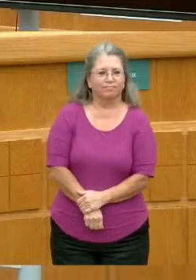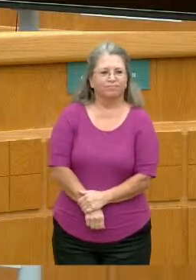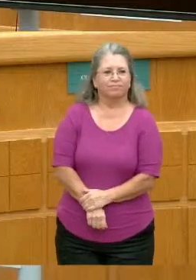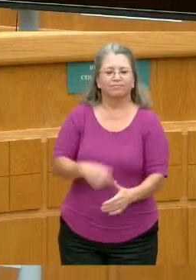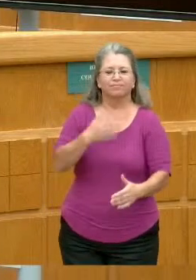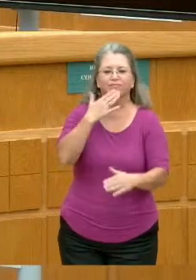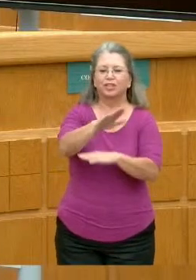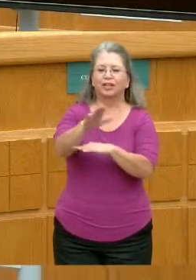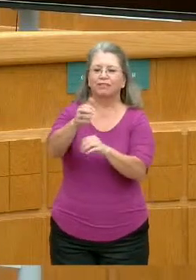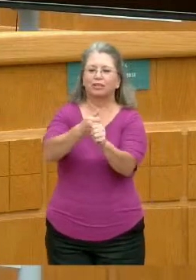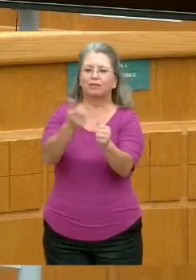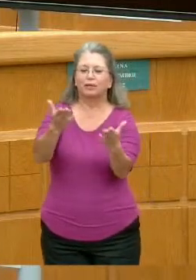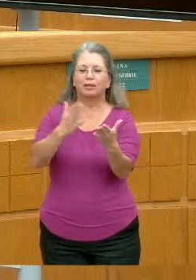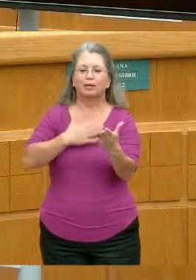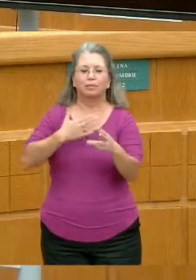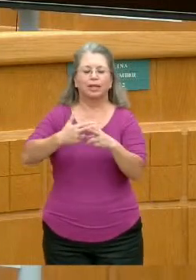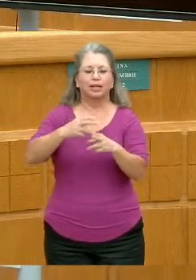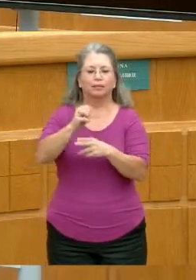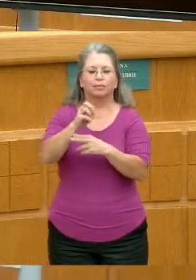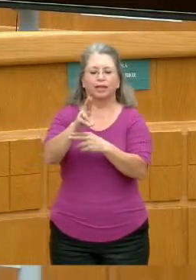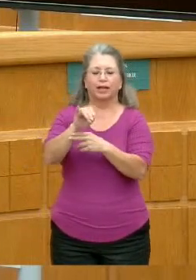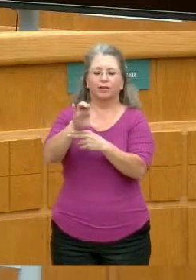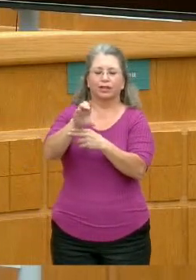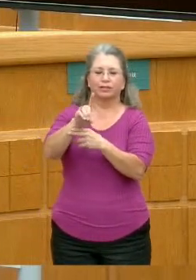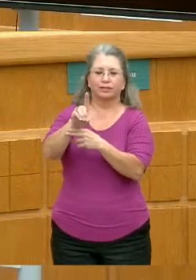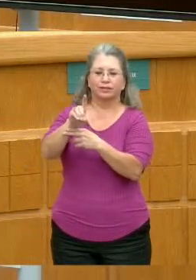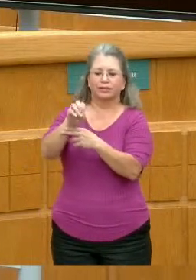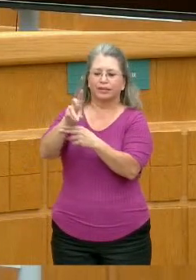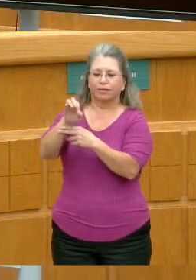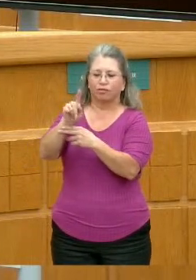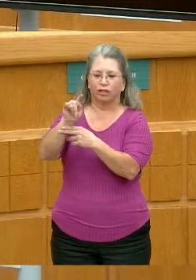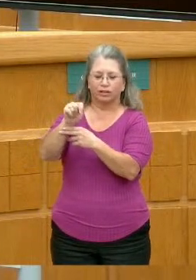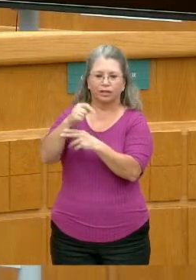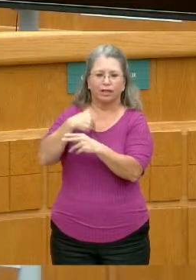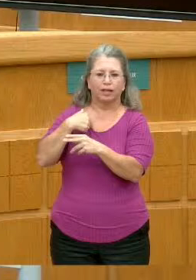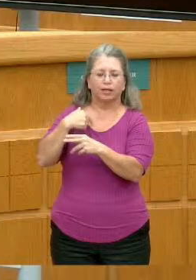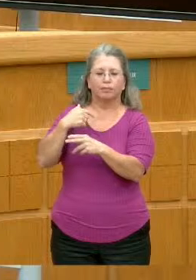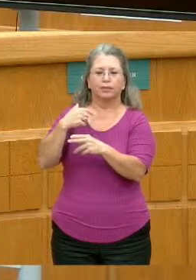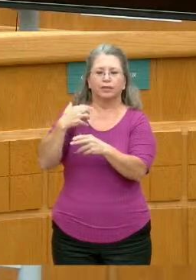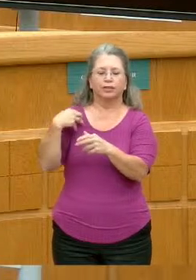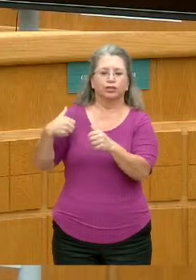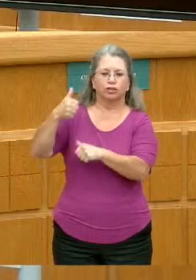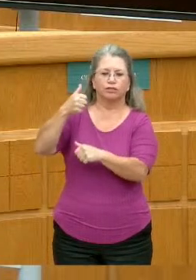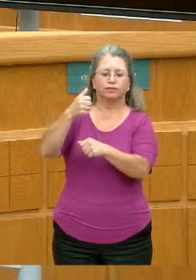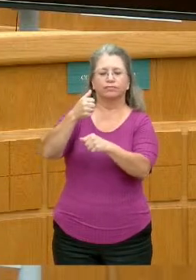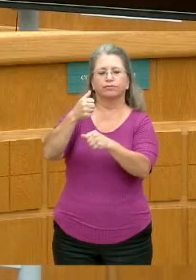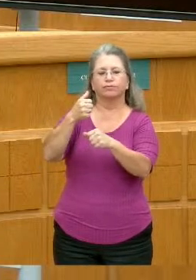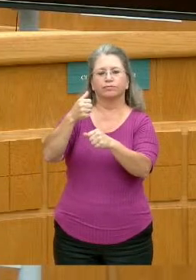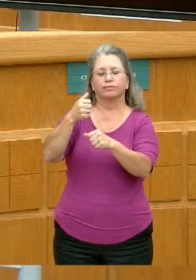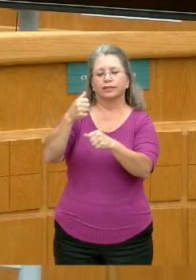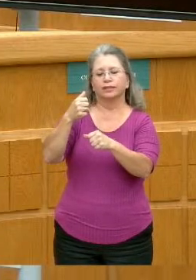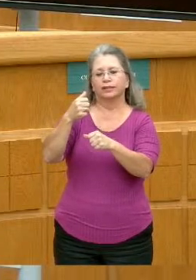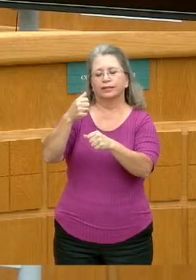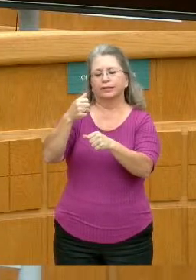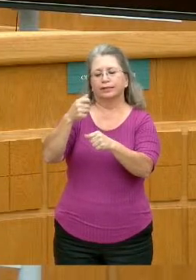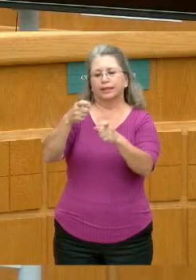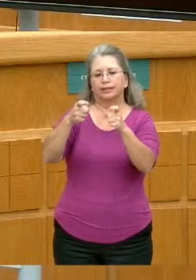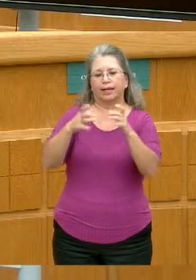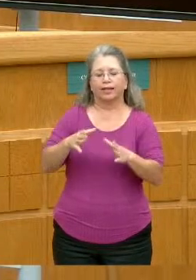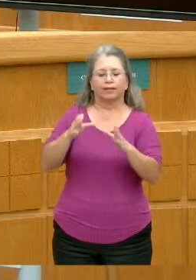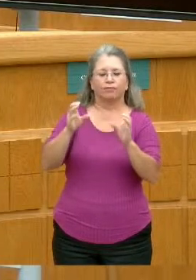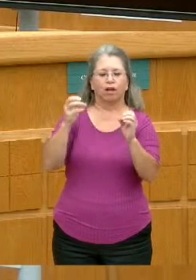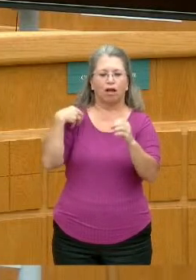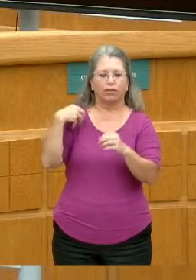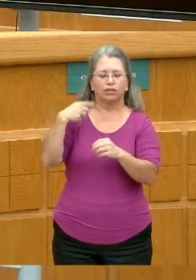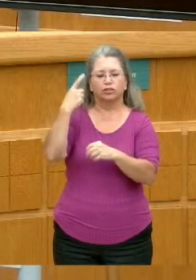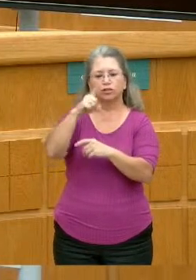Good afternoon, everyone. My name is Eric Debrett. I'm the Chief Medical Officer and Chief Patient Safety Officer for Corpus Christi Medical Center. And I have to agree with Mary